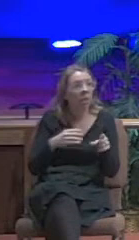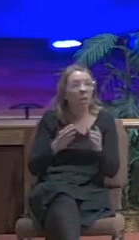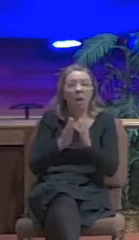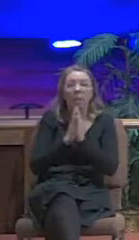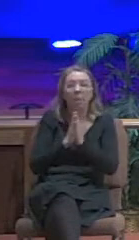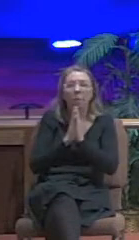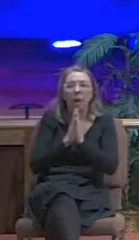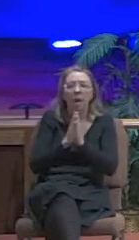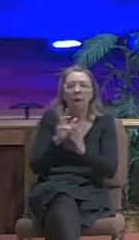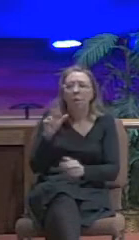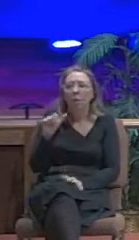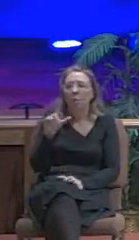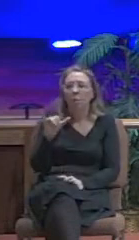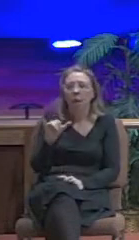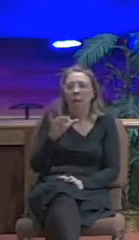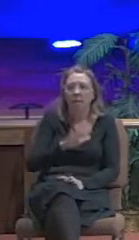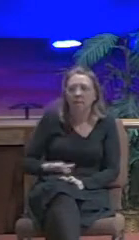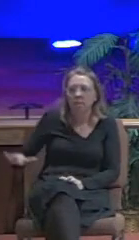country than ever before.